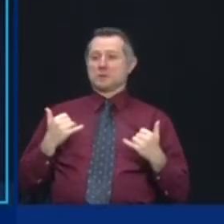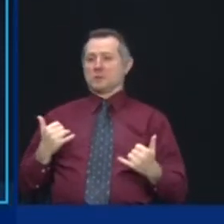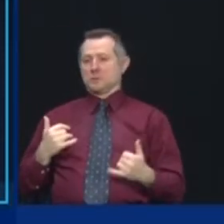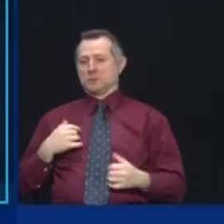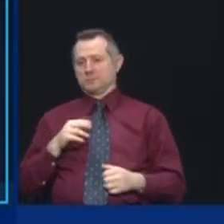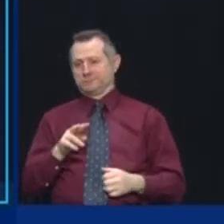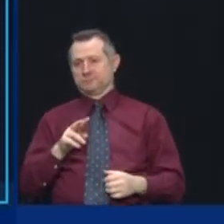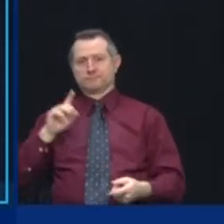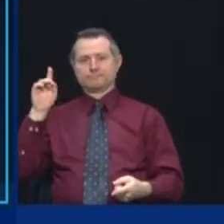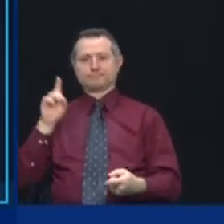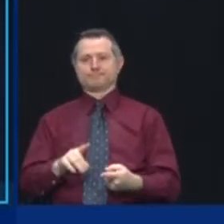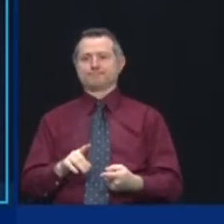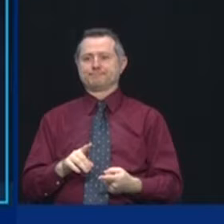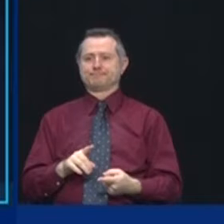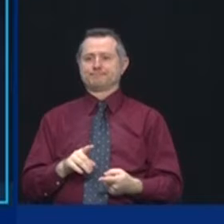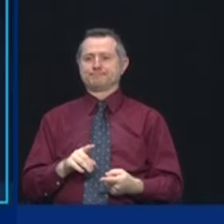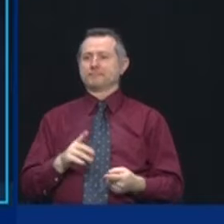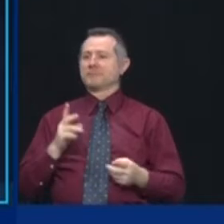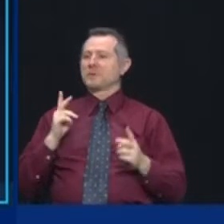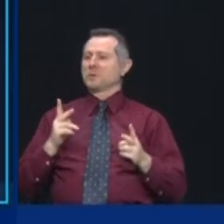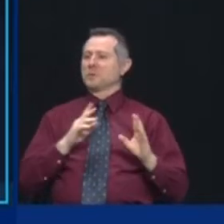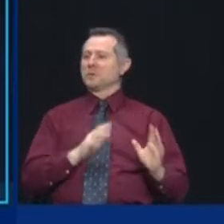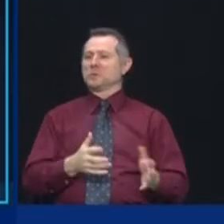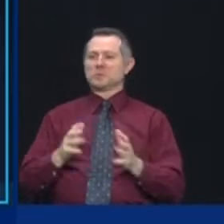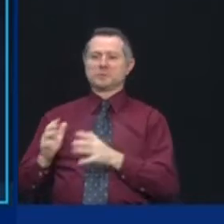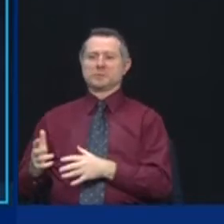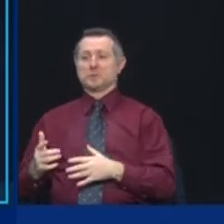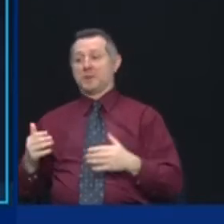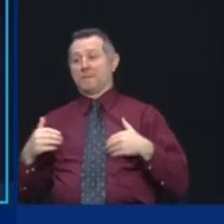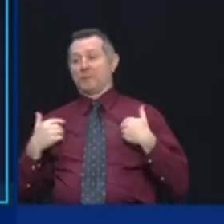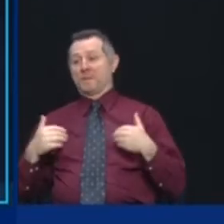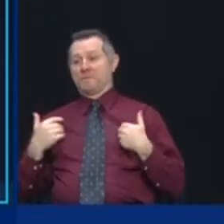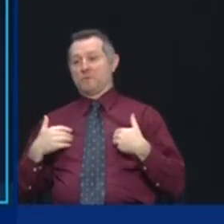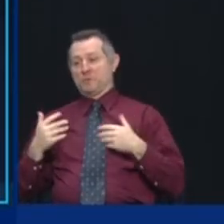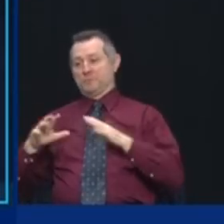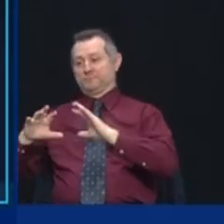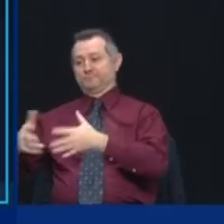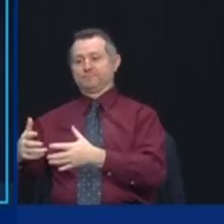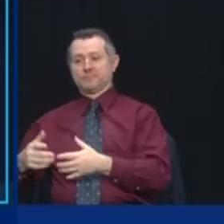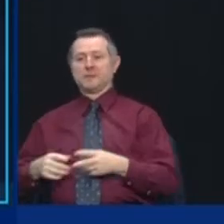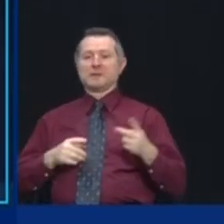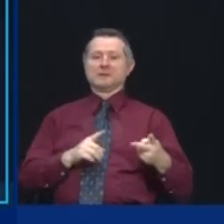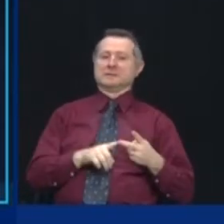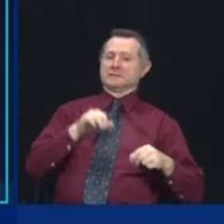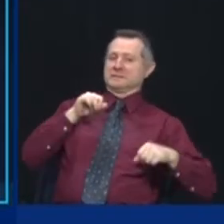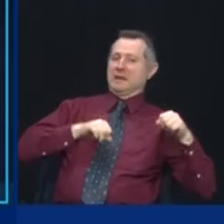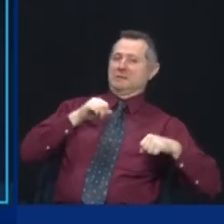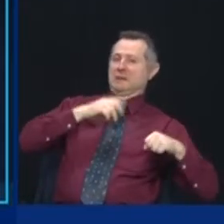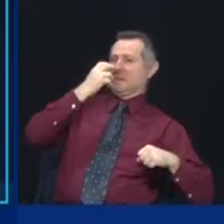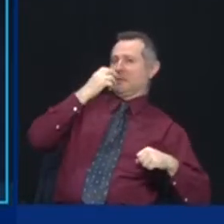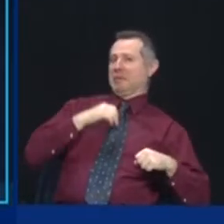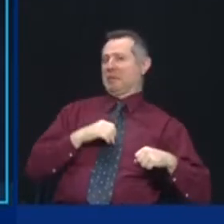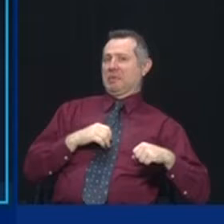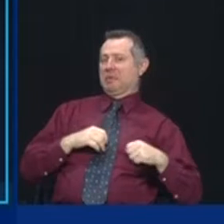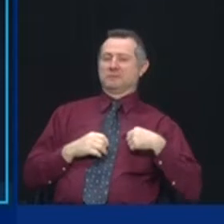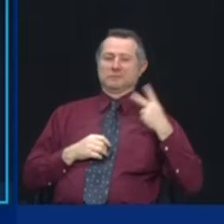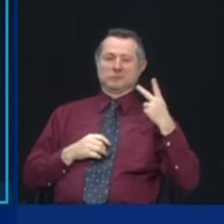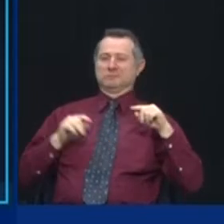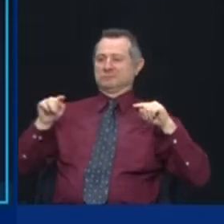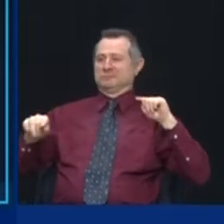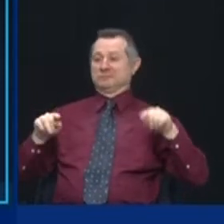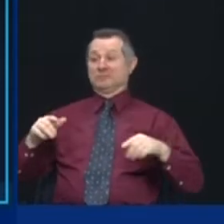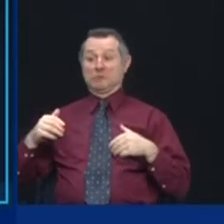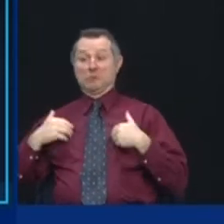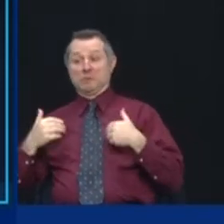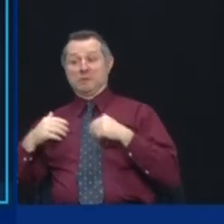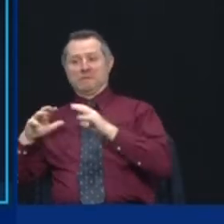them two groups, the youthful and the doubtful. Youthful, because in truth they have been less of an emphasis